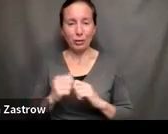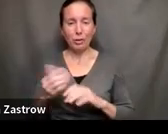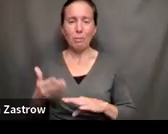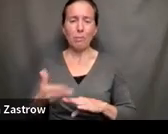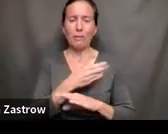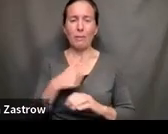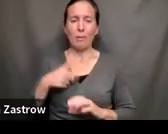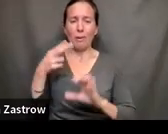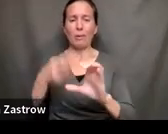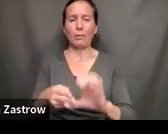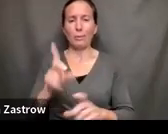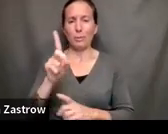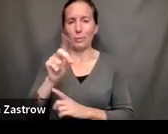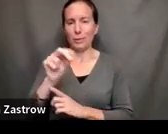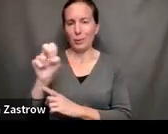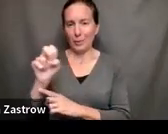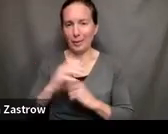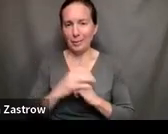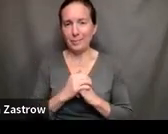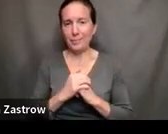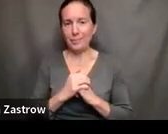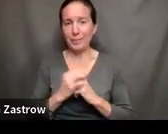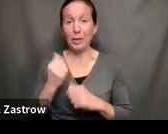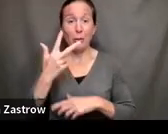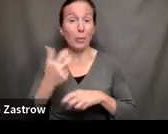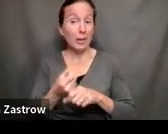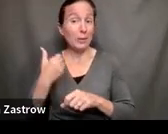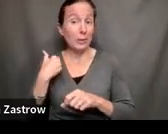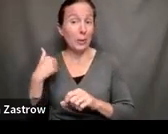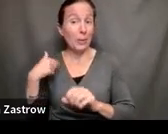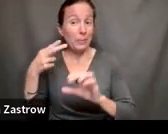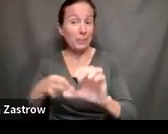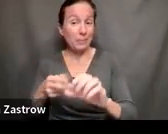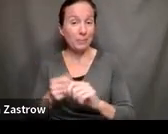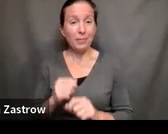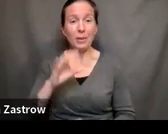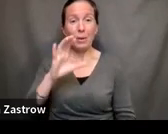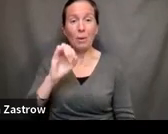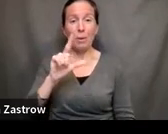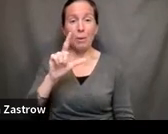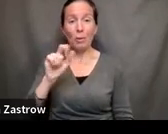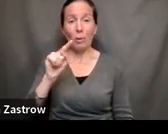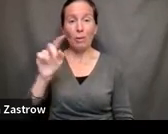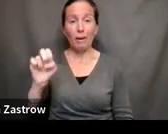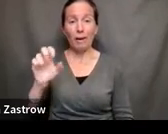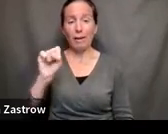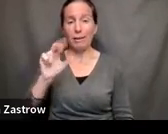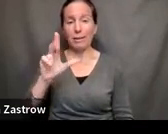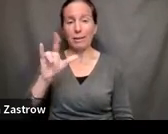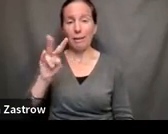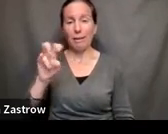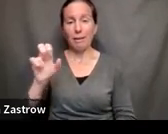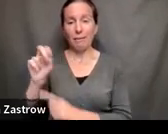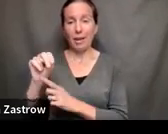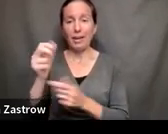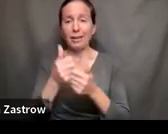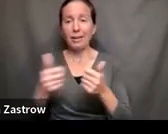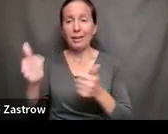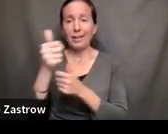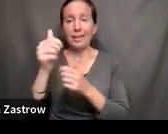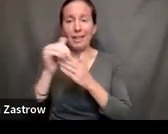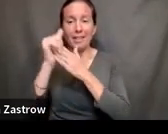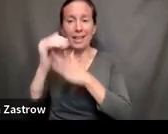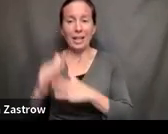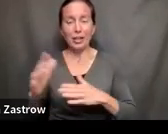the Department of Education 3 years ago. And Colette Sullivan is our fearless leader, and she